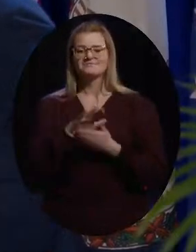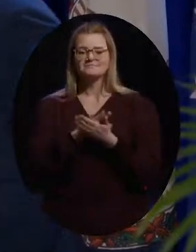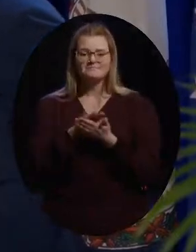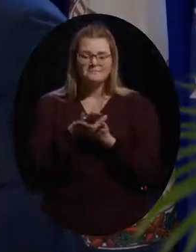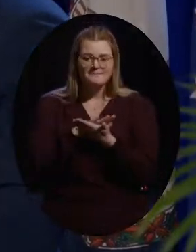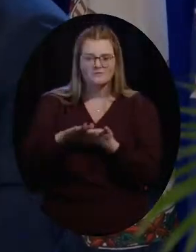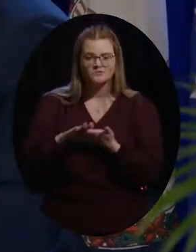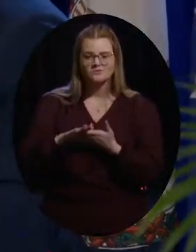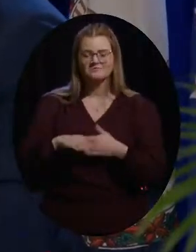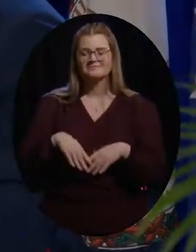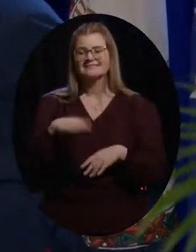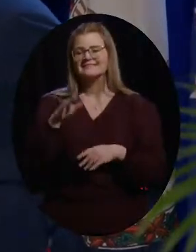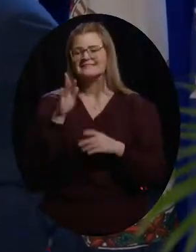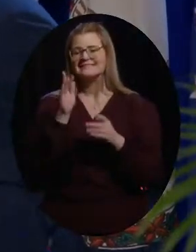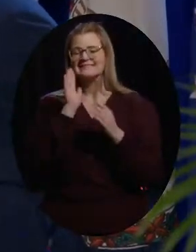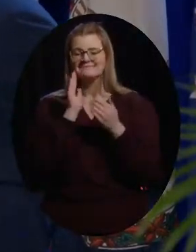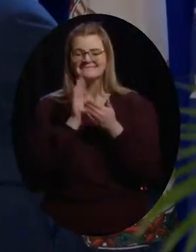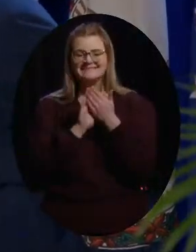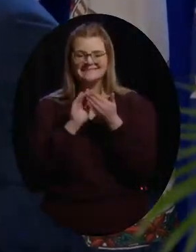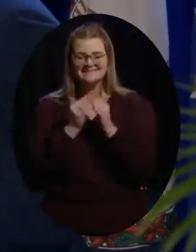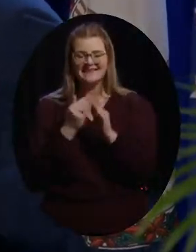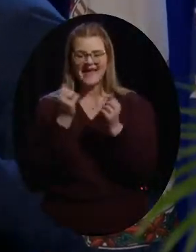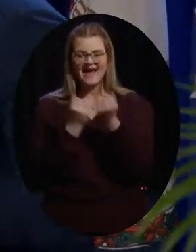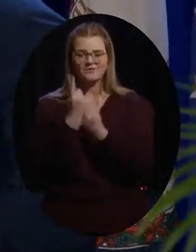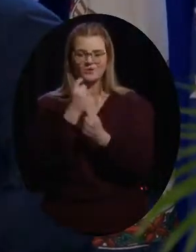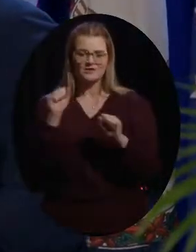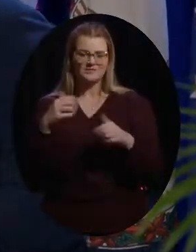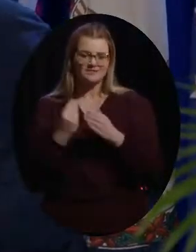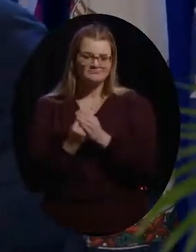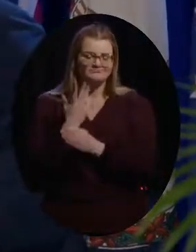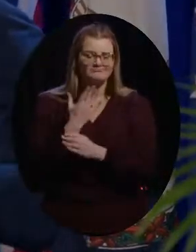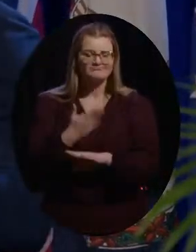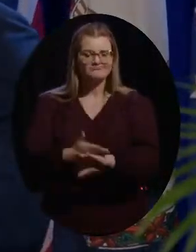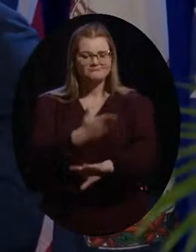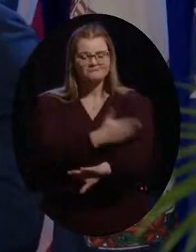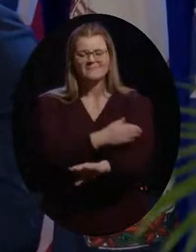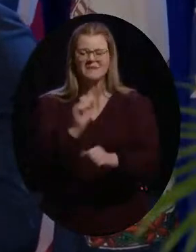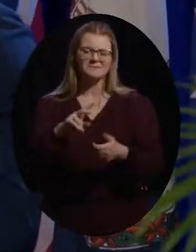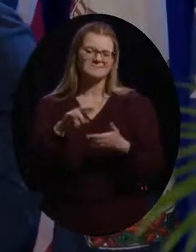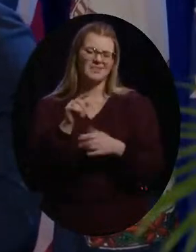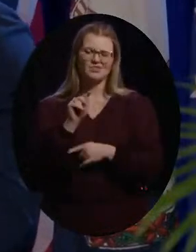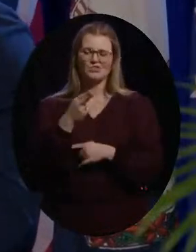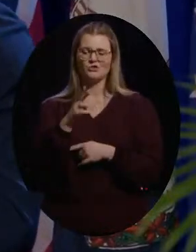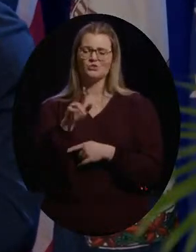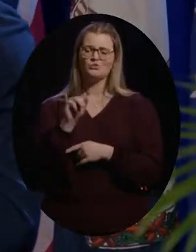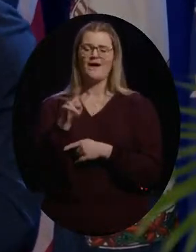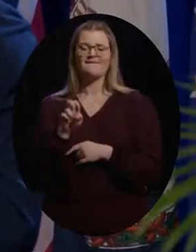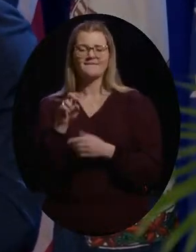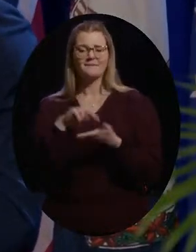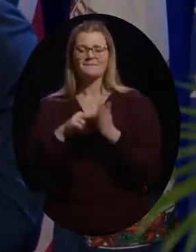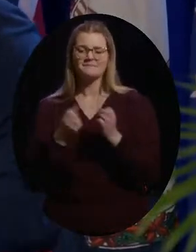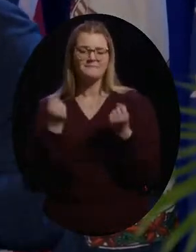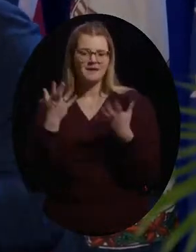can thrive. And thriving can mean many things, including economic empowerment. I'm proud to say